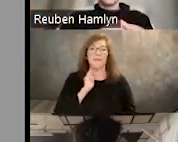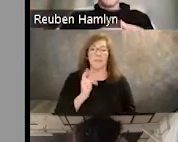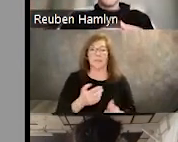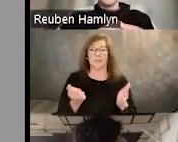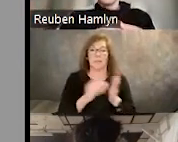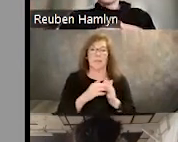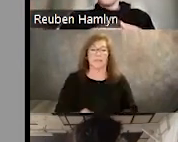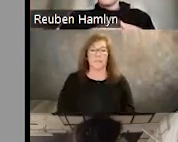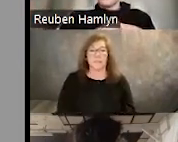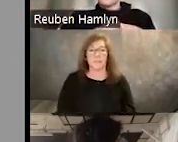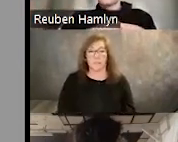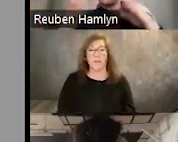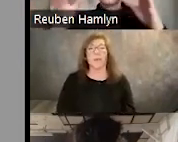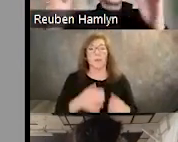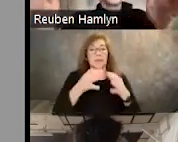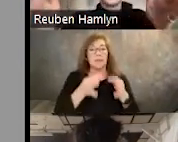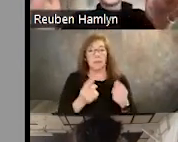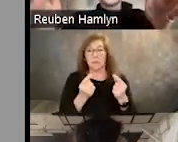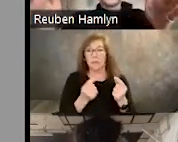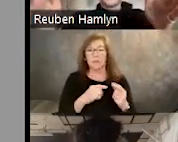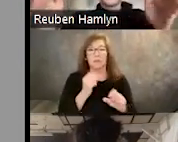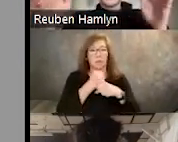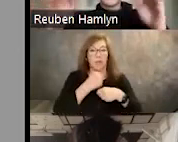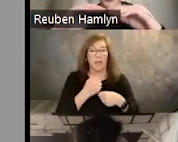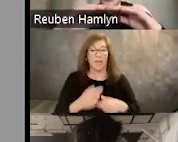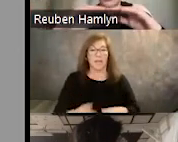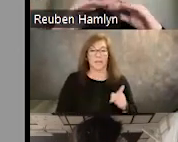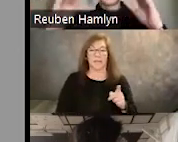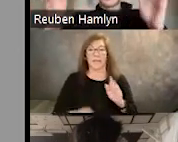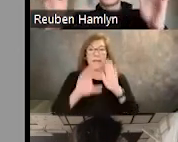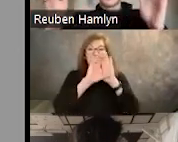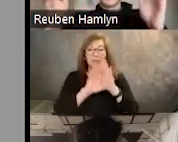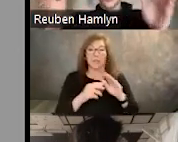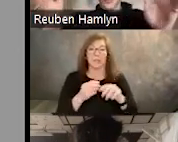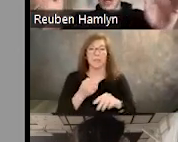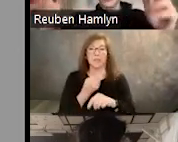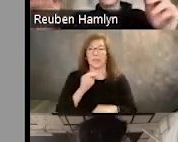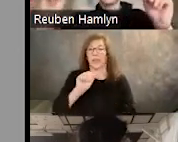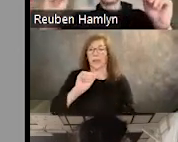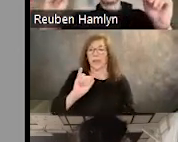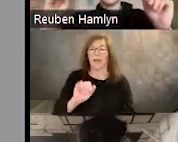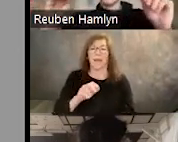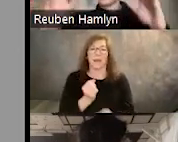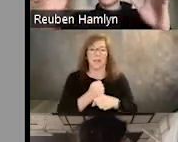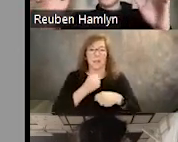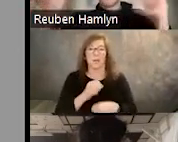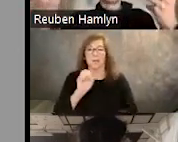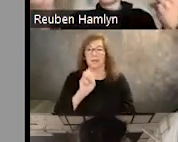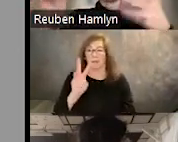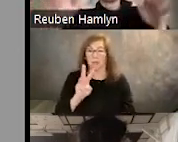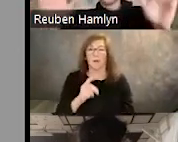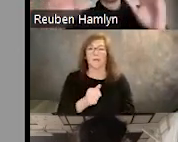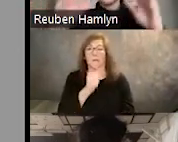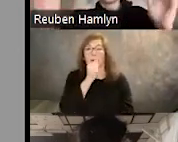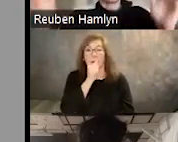And so what we decided to do is sort of create images using AI generation software of anonymous, you